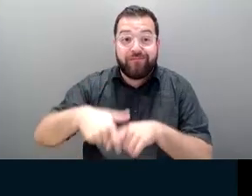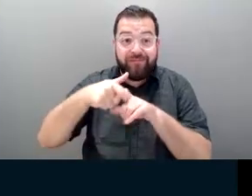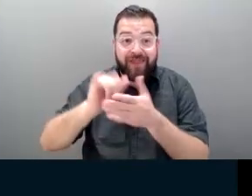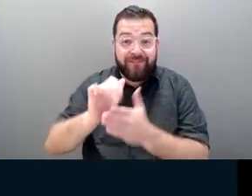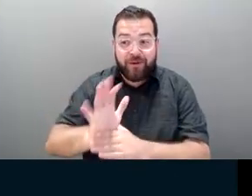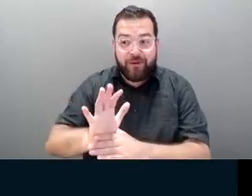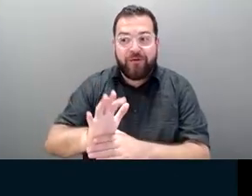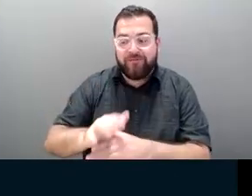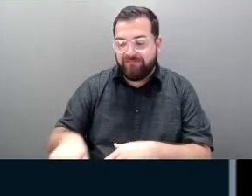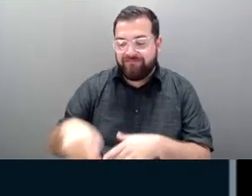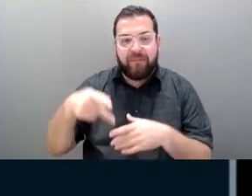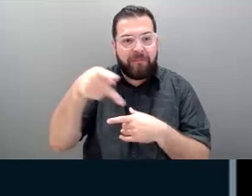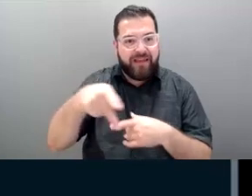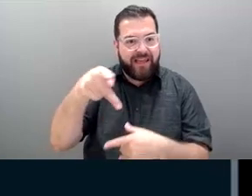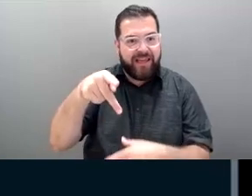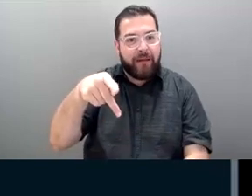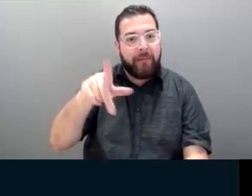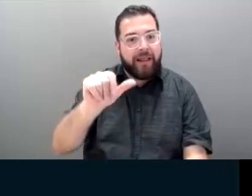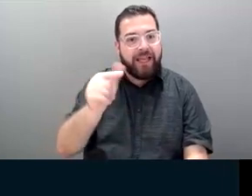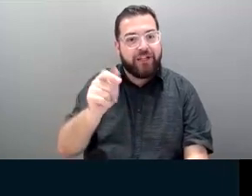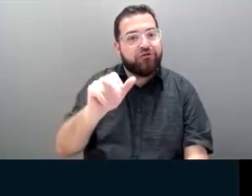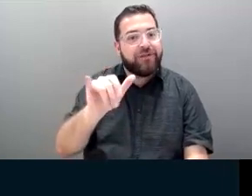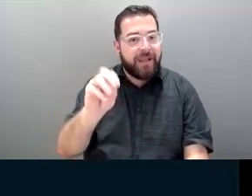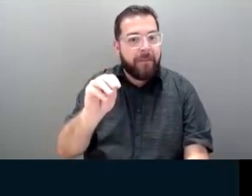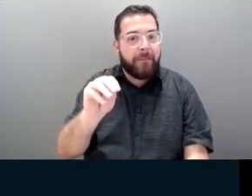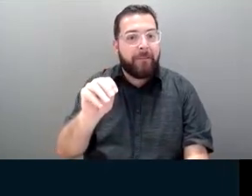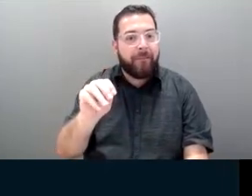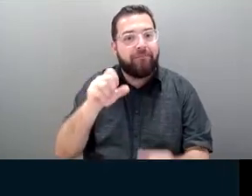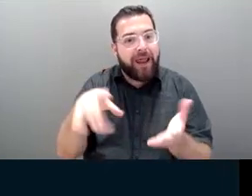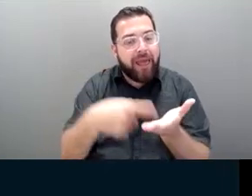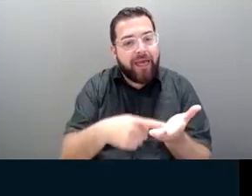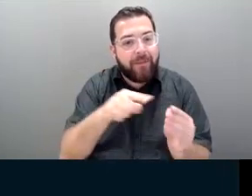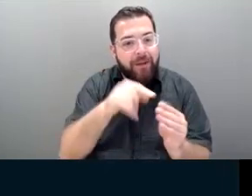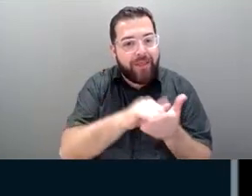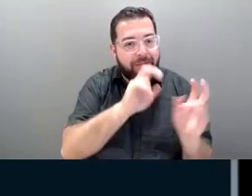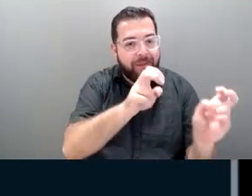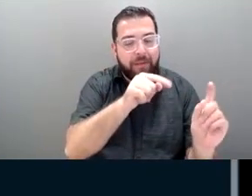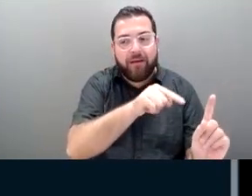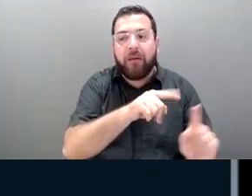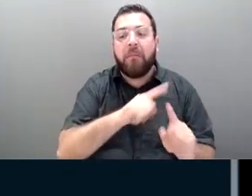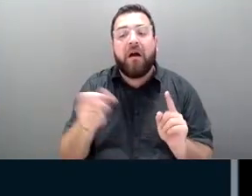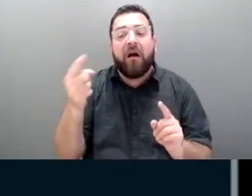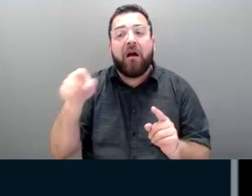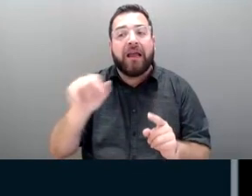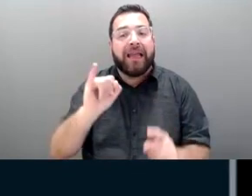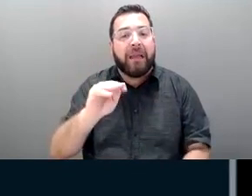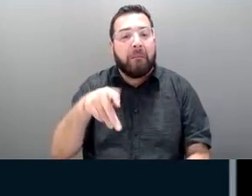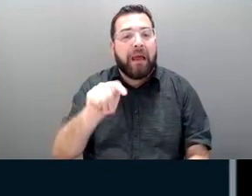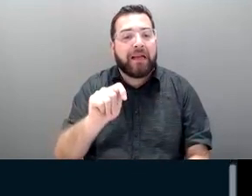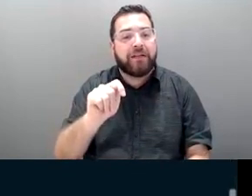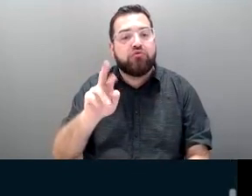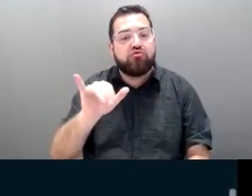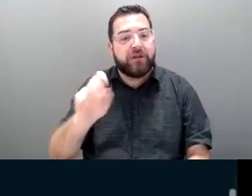probably talking about a lot. But this is one of the many, many, many resources I want to share with you. Again, really acknowledging